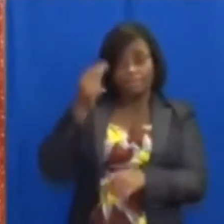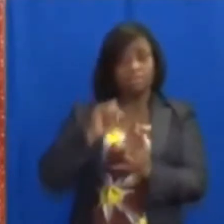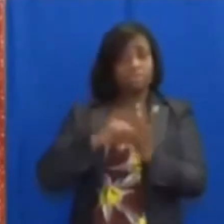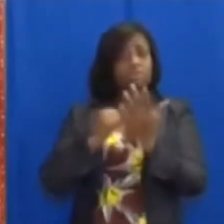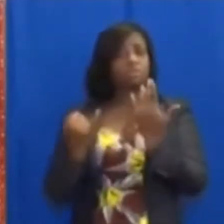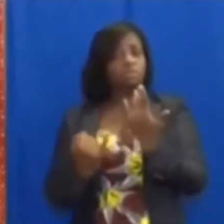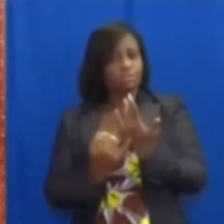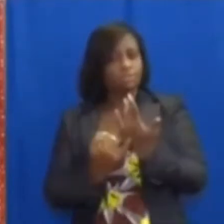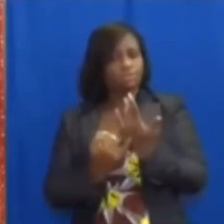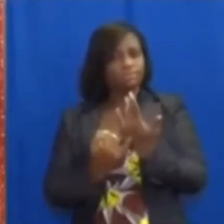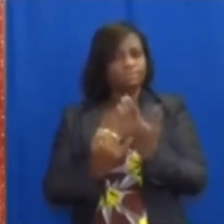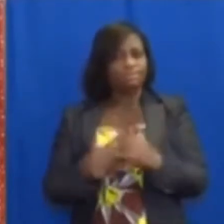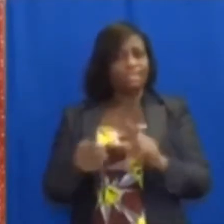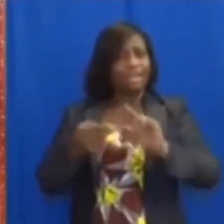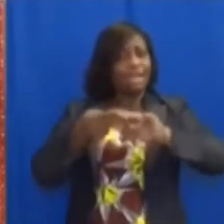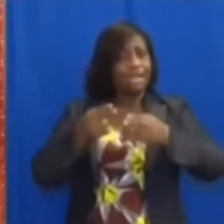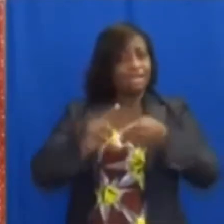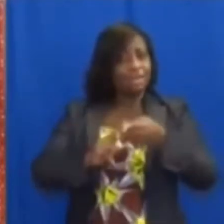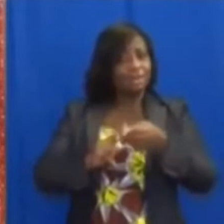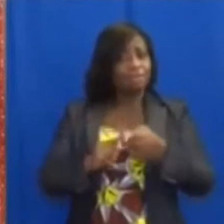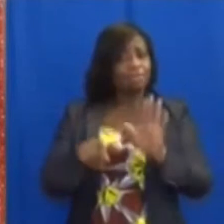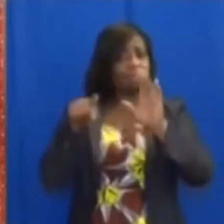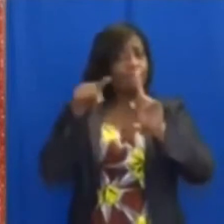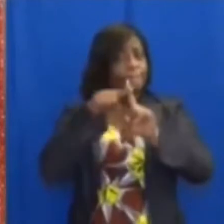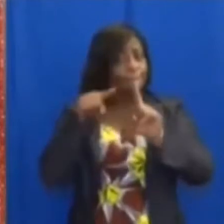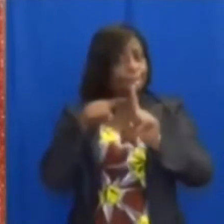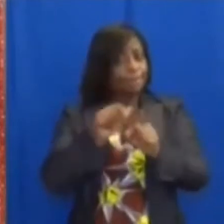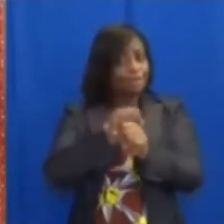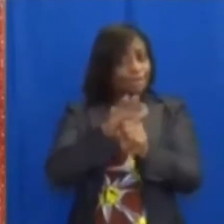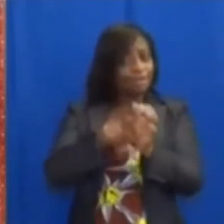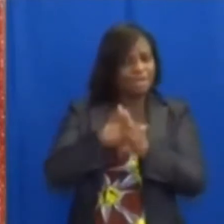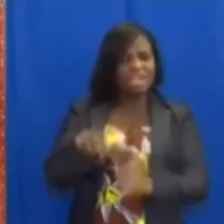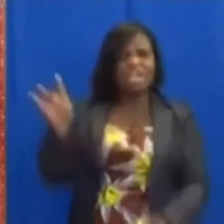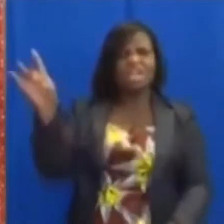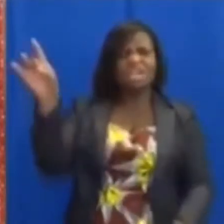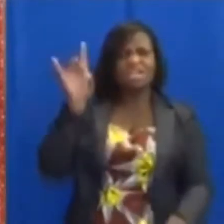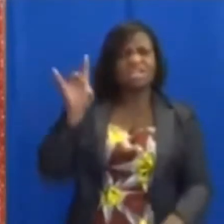January, the number of active cases in Ghana stands at